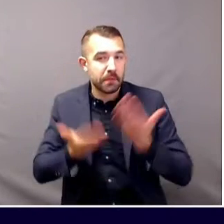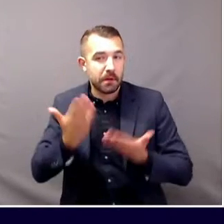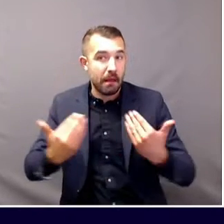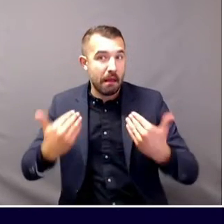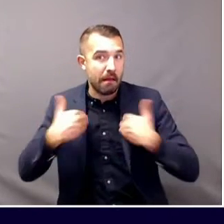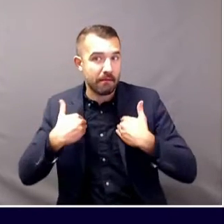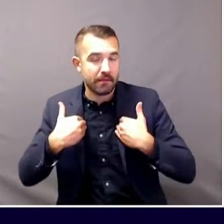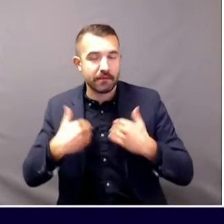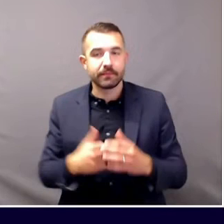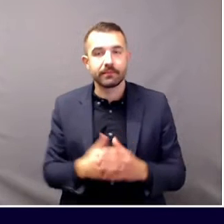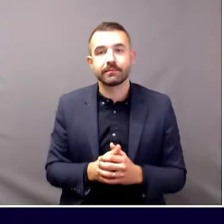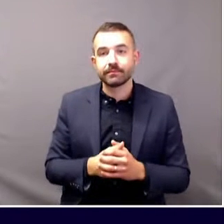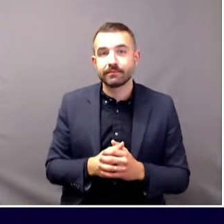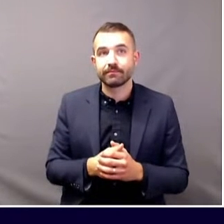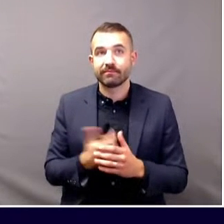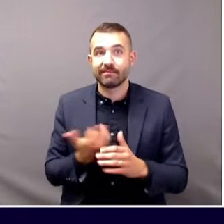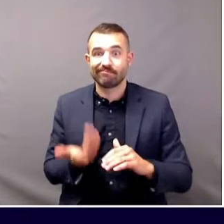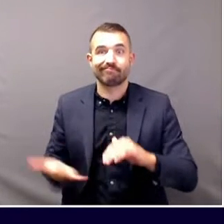an increase of